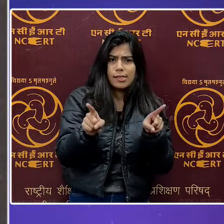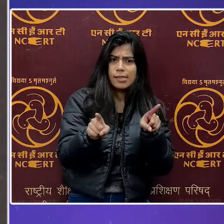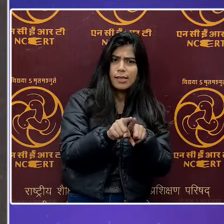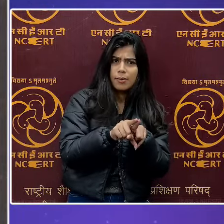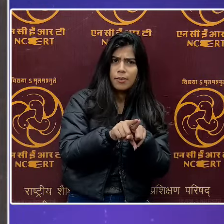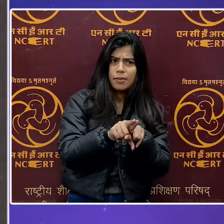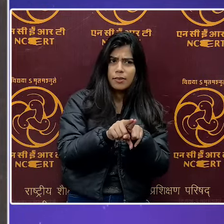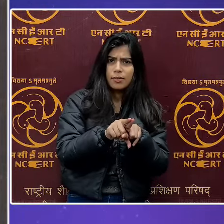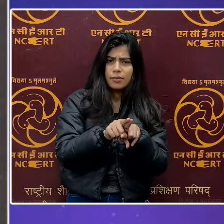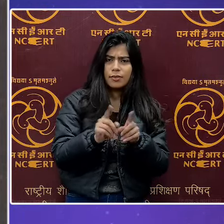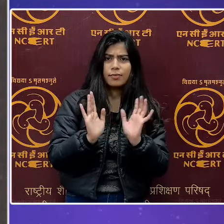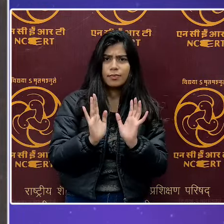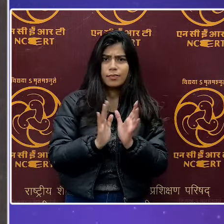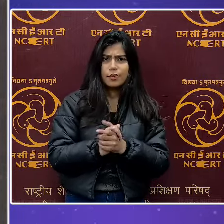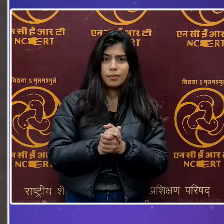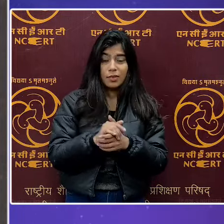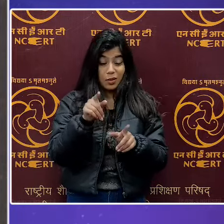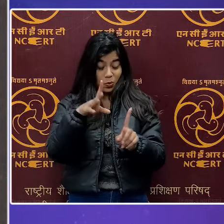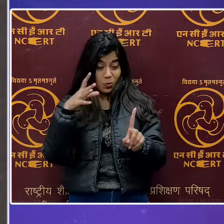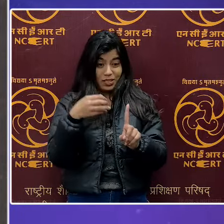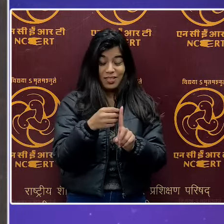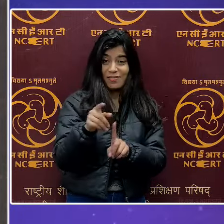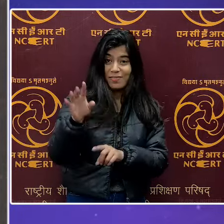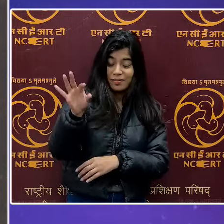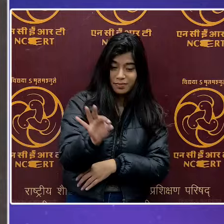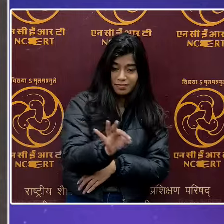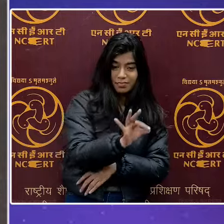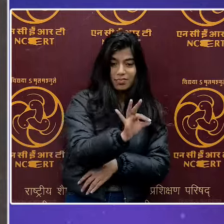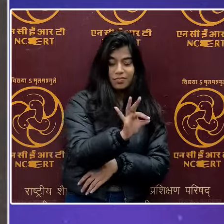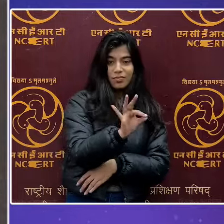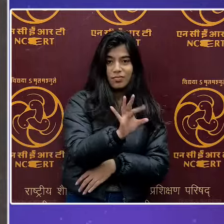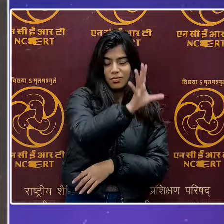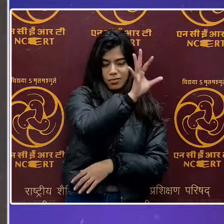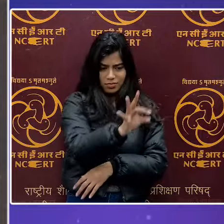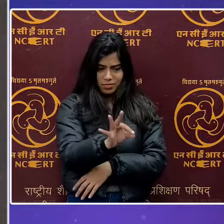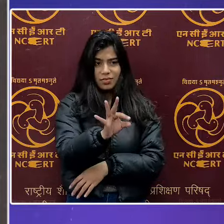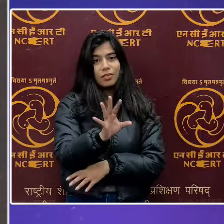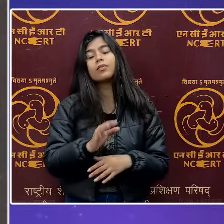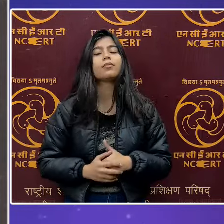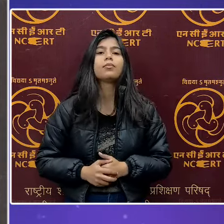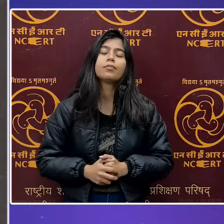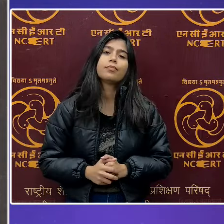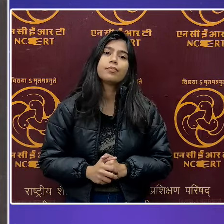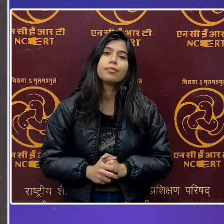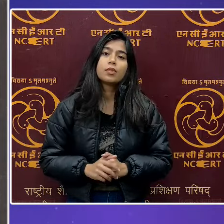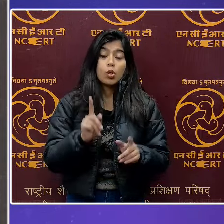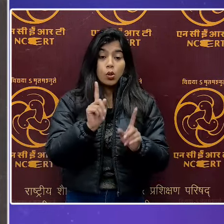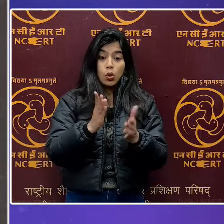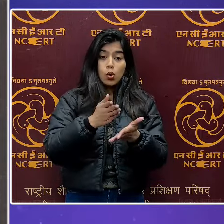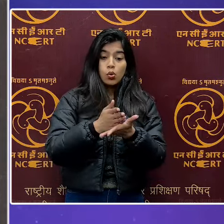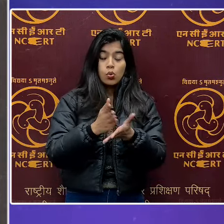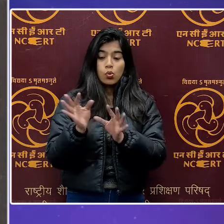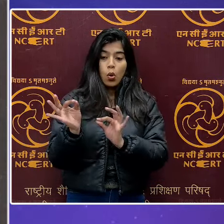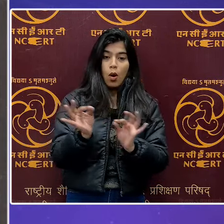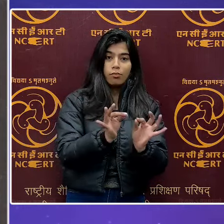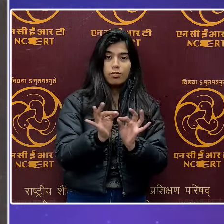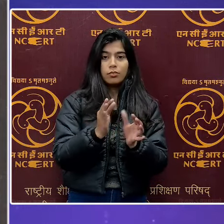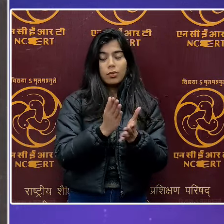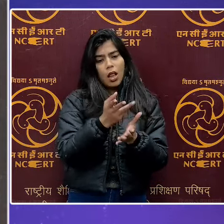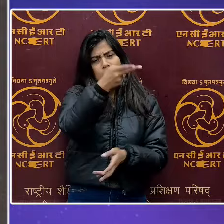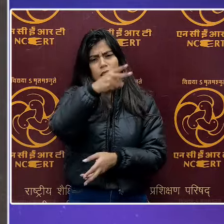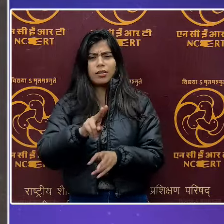When it comes here, it will overshoot this position, come to this position, this side, and stop momentarily, and again come